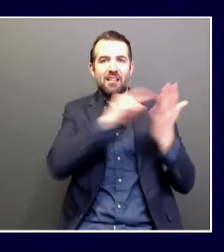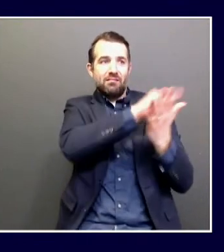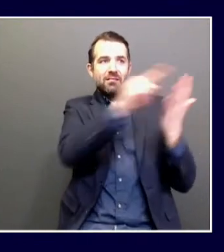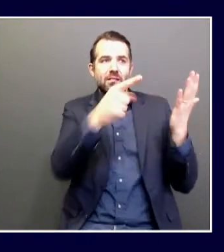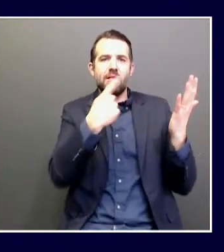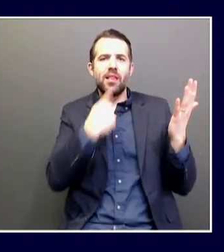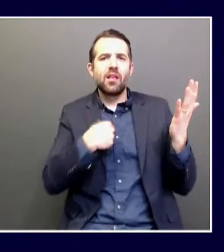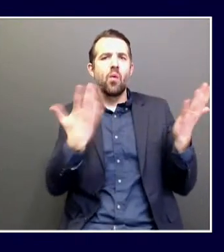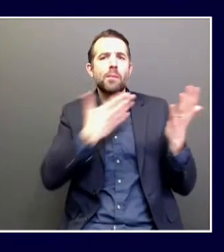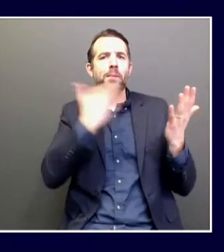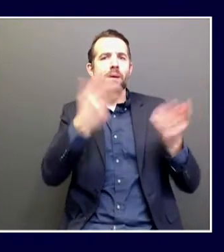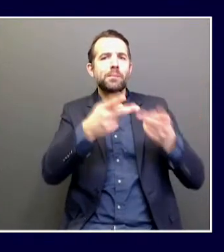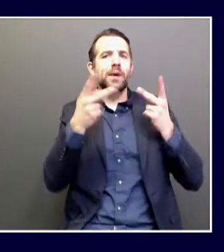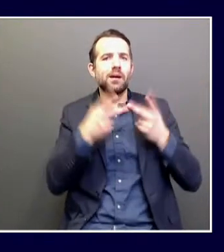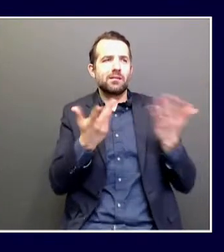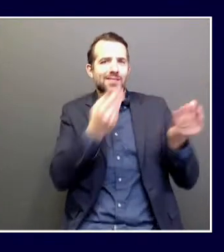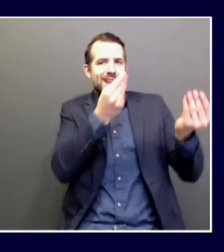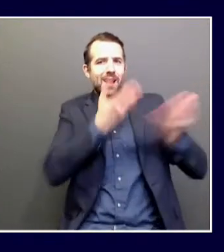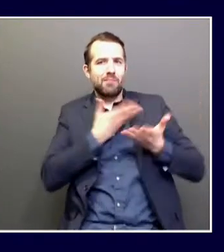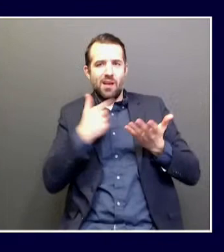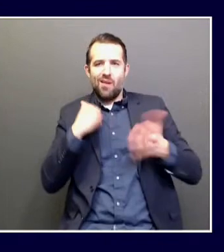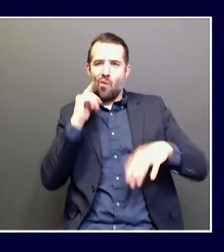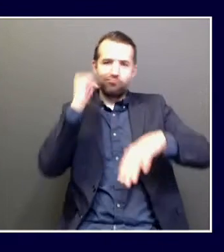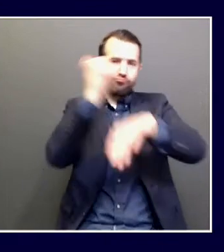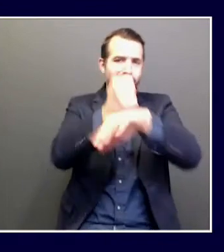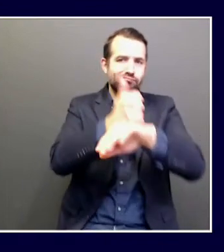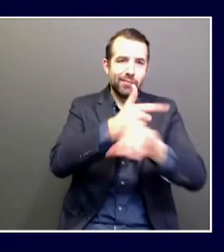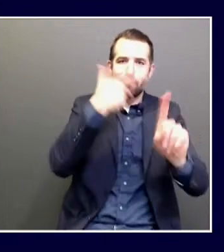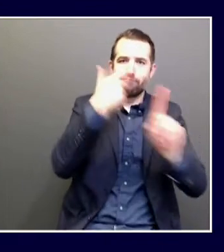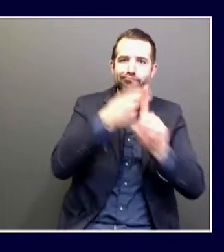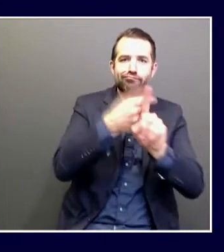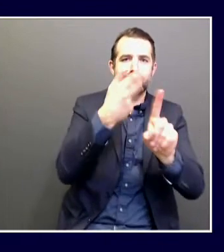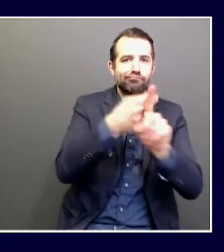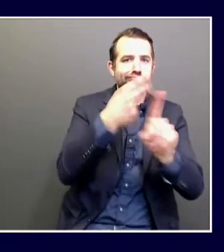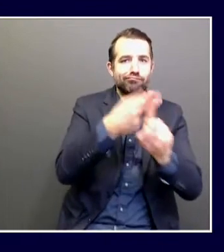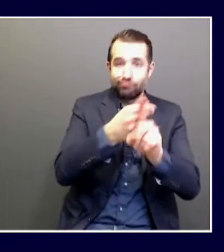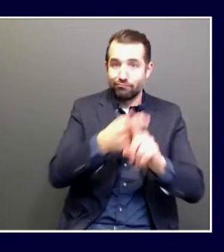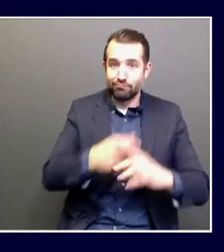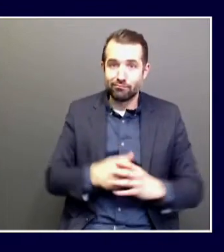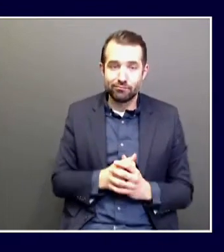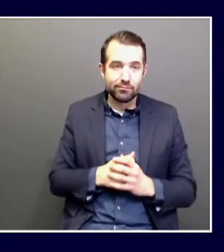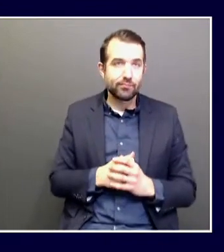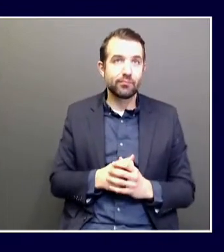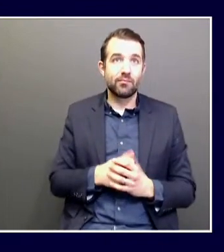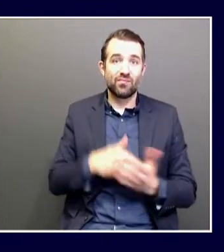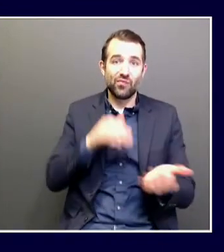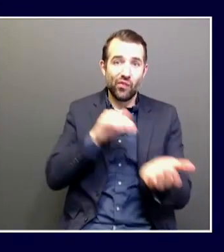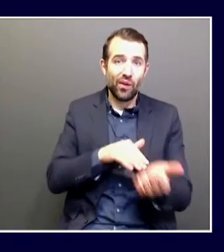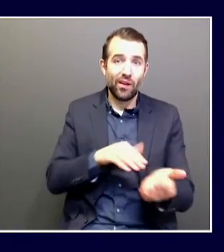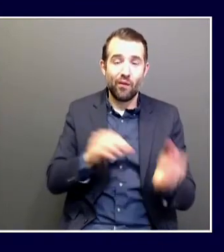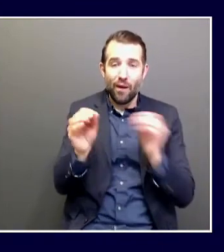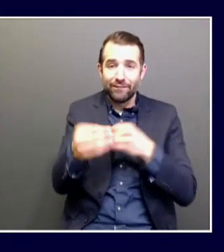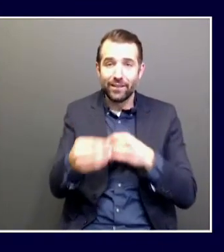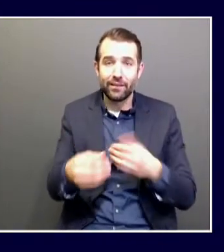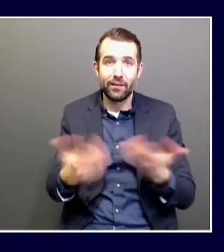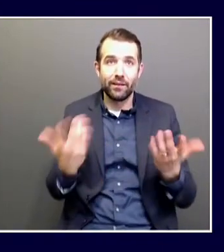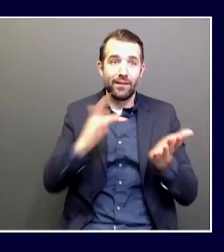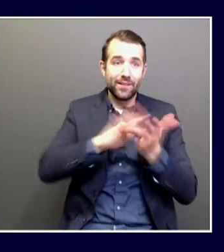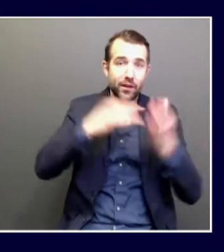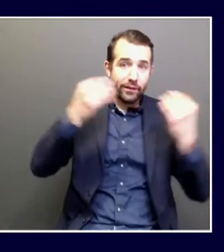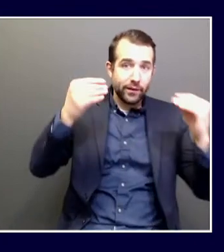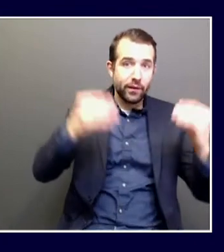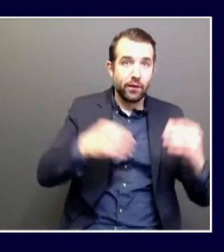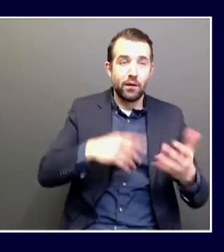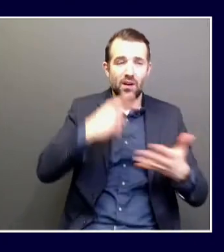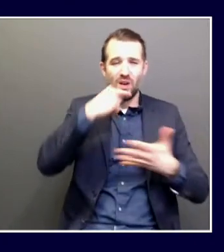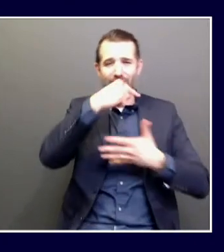would be that we could get them vaccinated? Sometimes we do that outreach with providers like community and independent pharmacies. So that work is